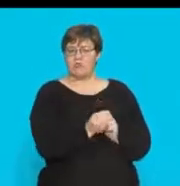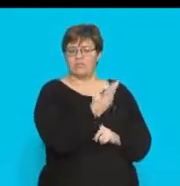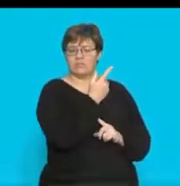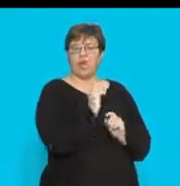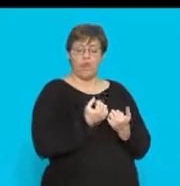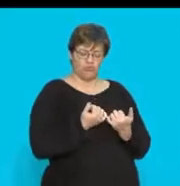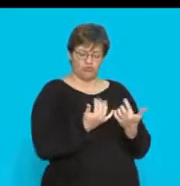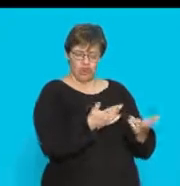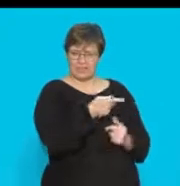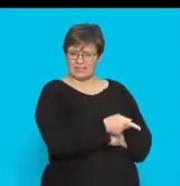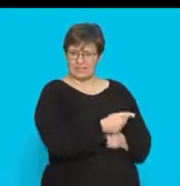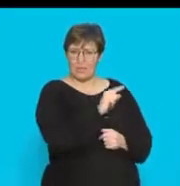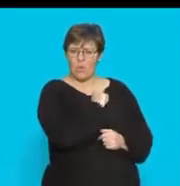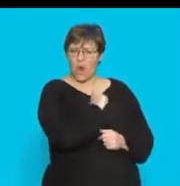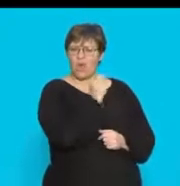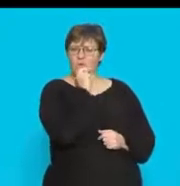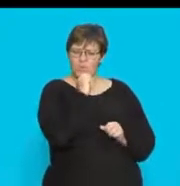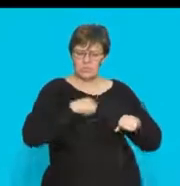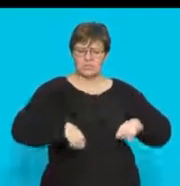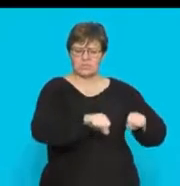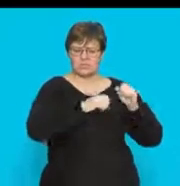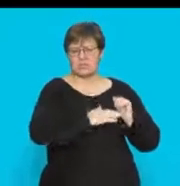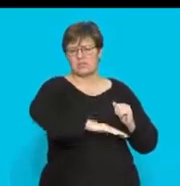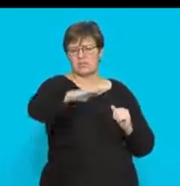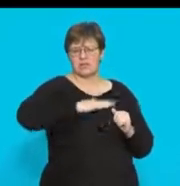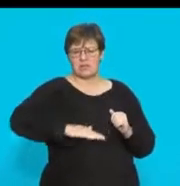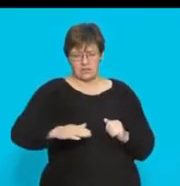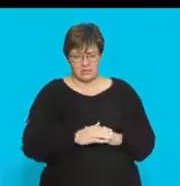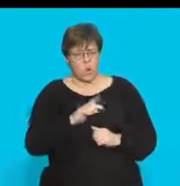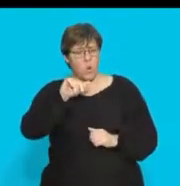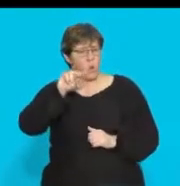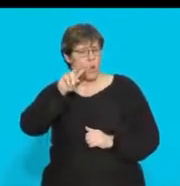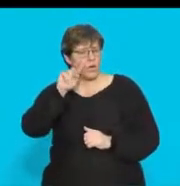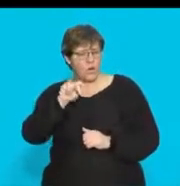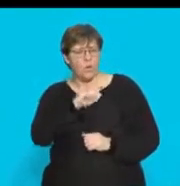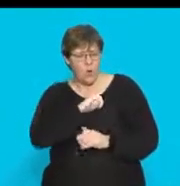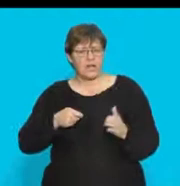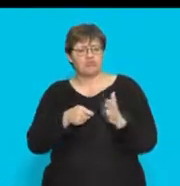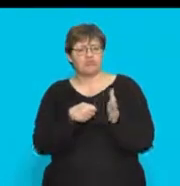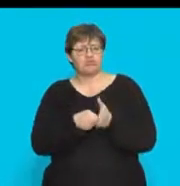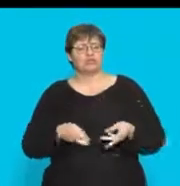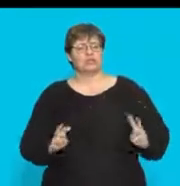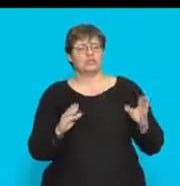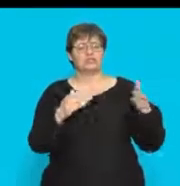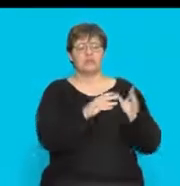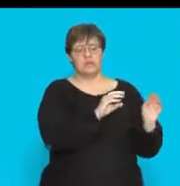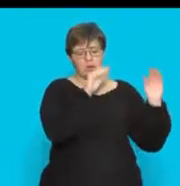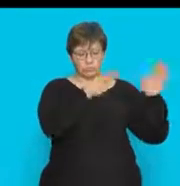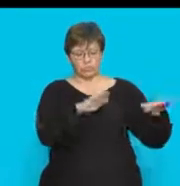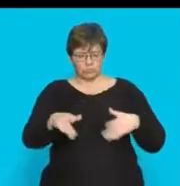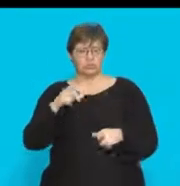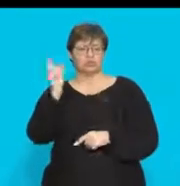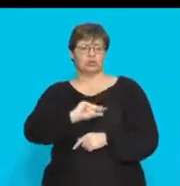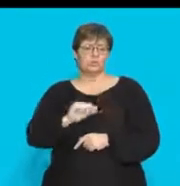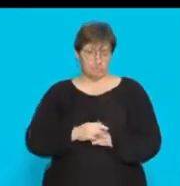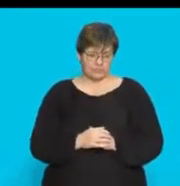grass is grass? Why do we use it for our lawns? Very simply, we buy them on the street corner, and grass is actually